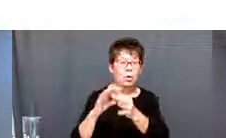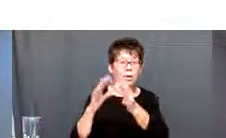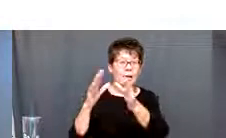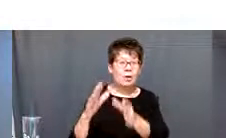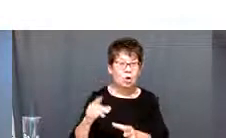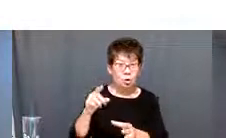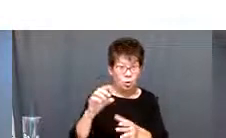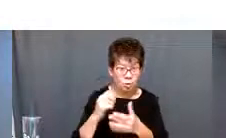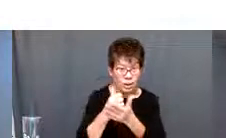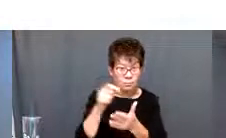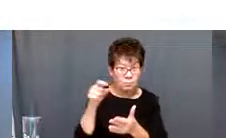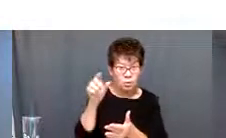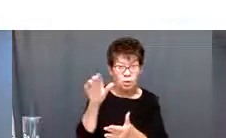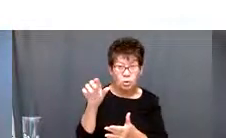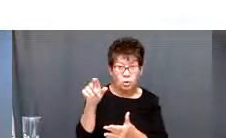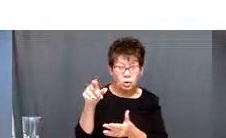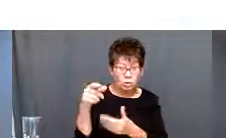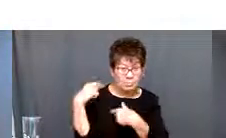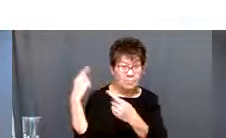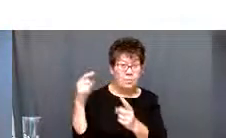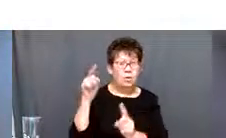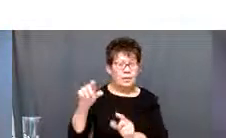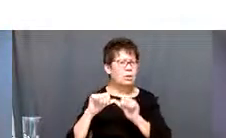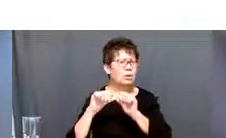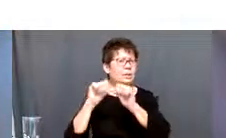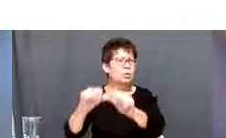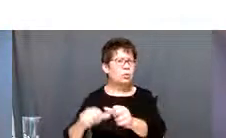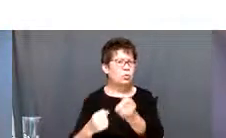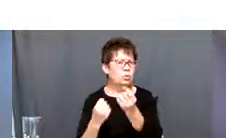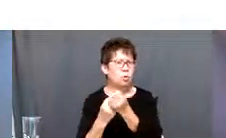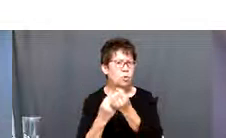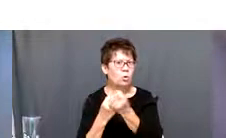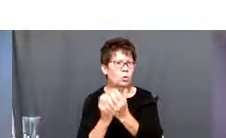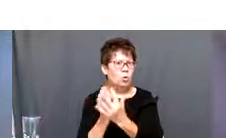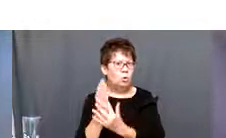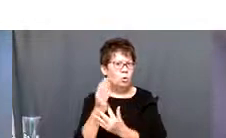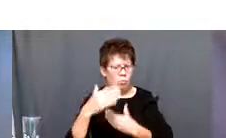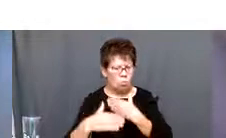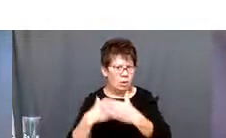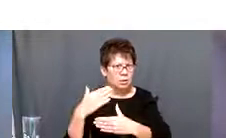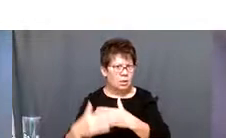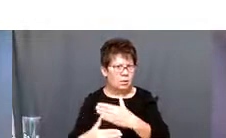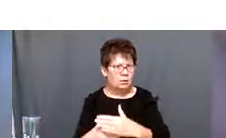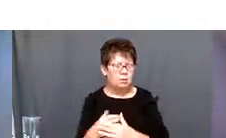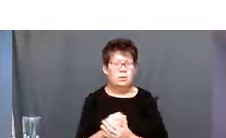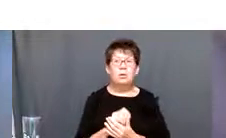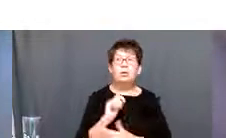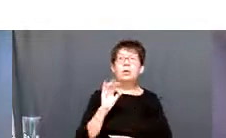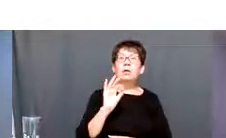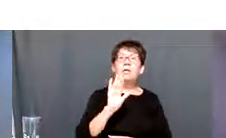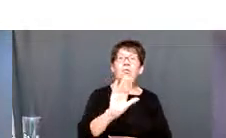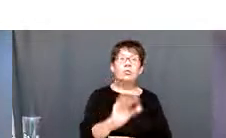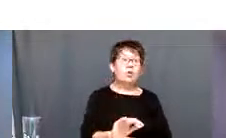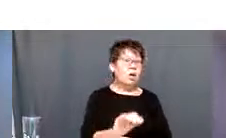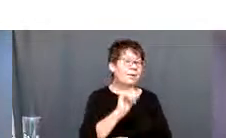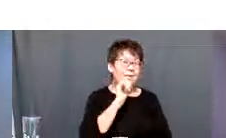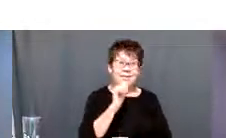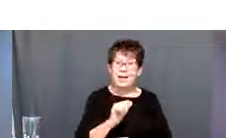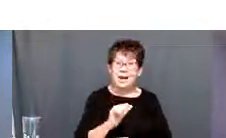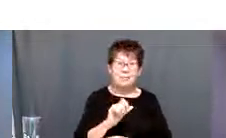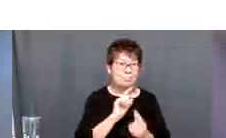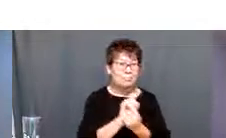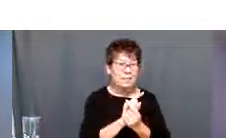helped guide your services, they're going to continue to support you through this process. If your child is not eligible for school district